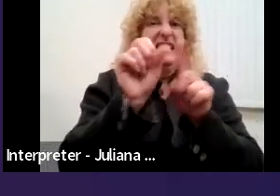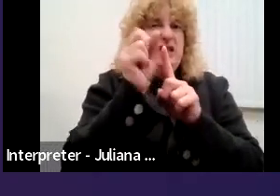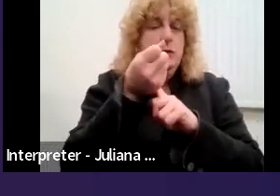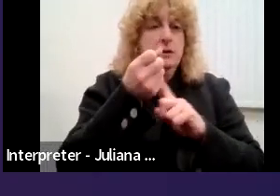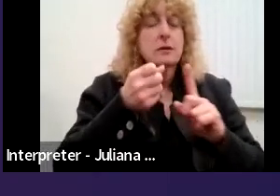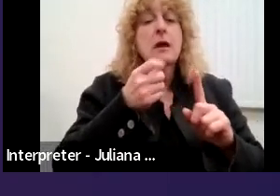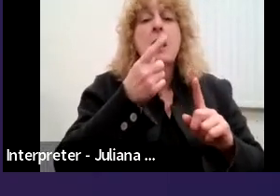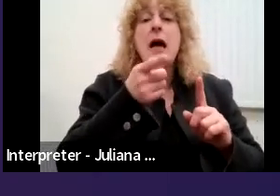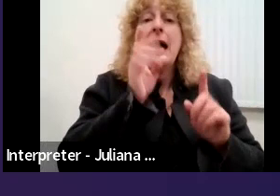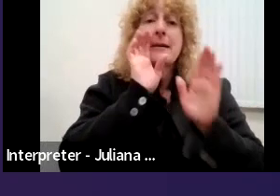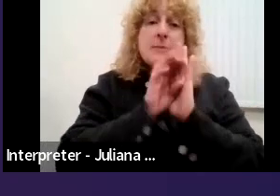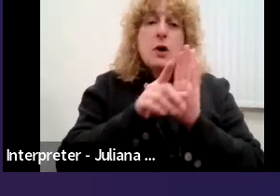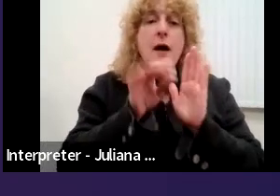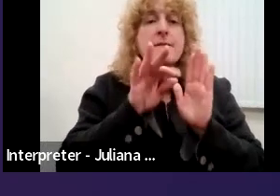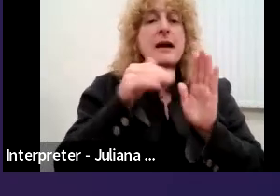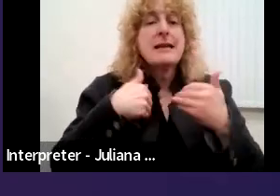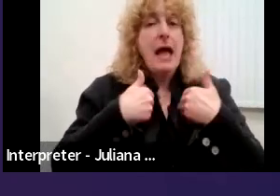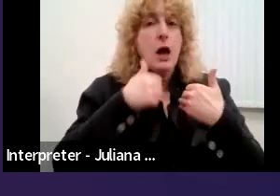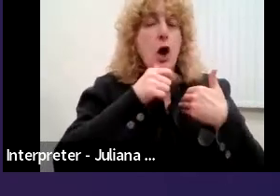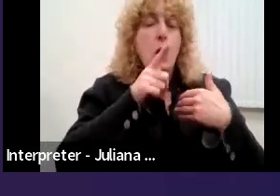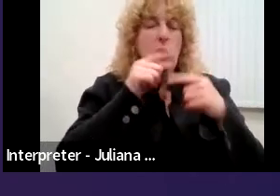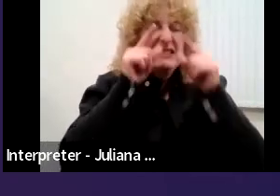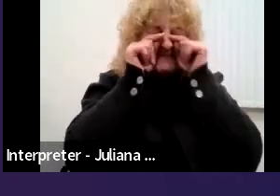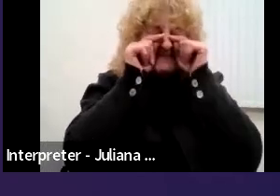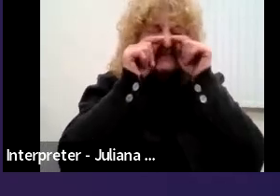eyes closed tightly and covering her ears.